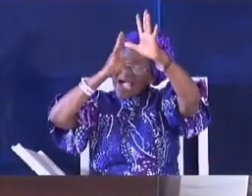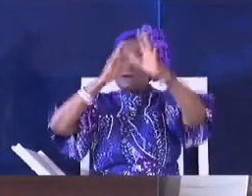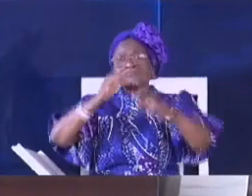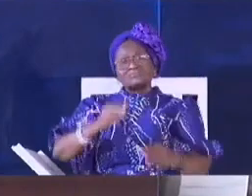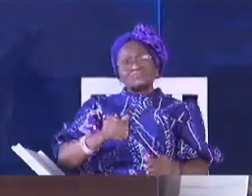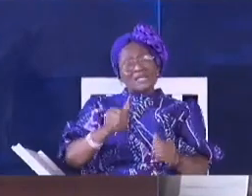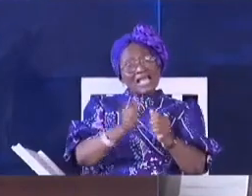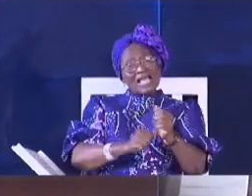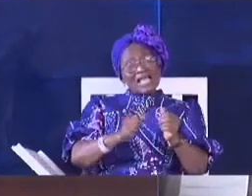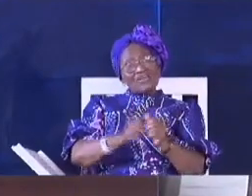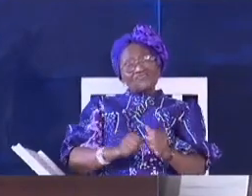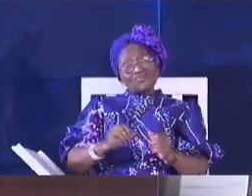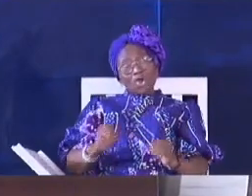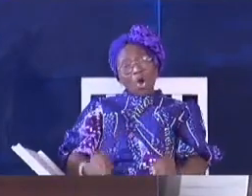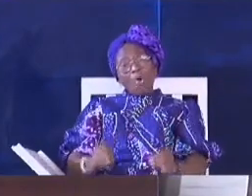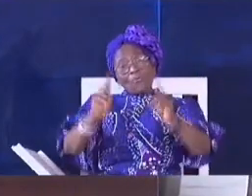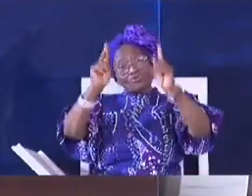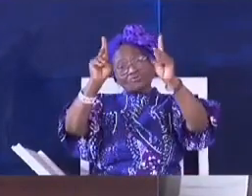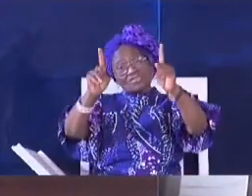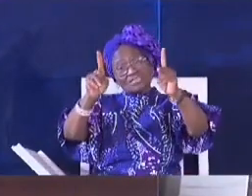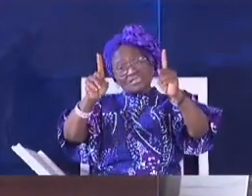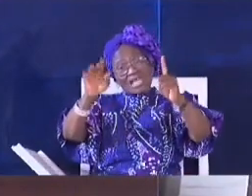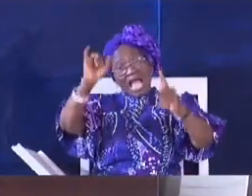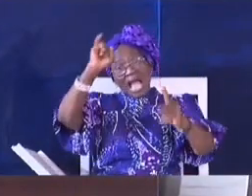every opportunity I have already lost,